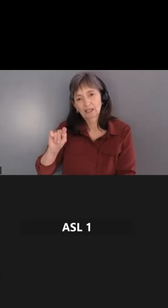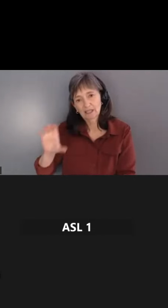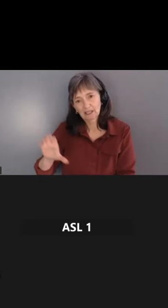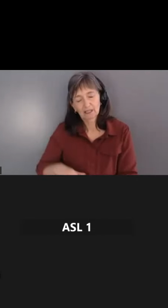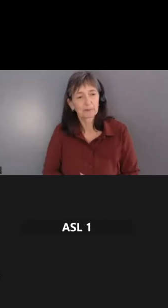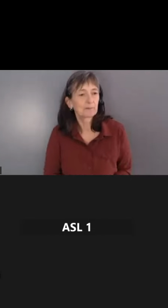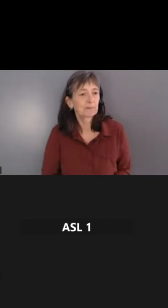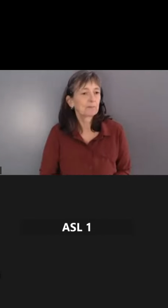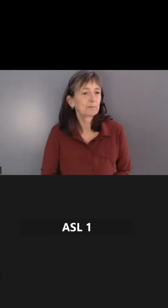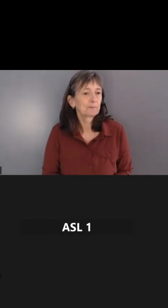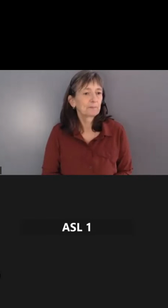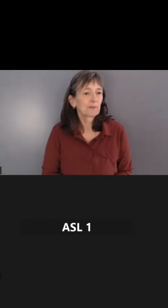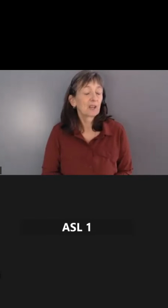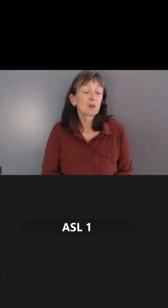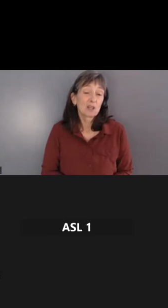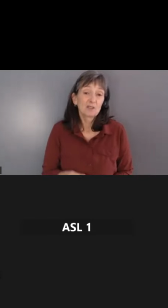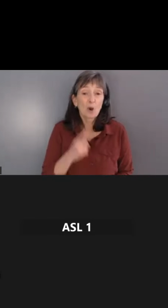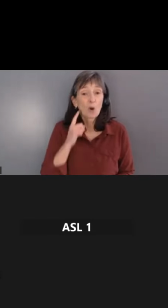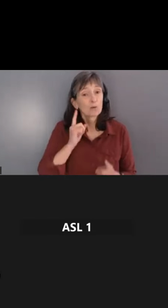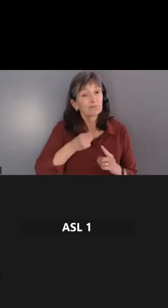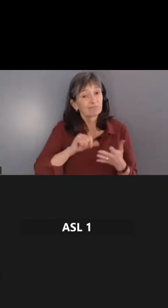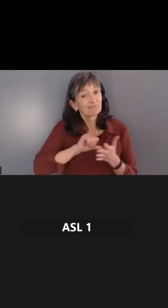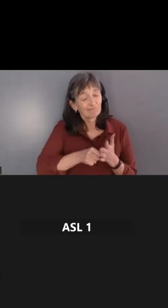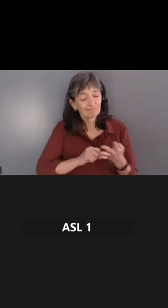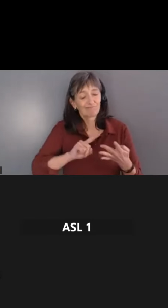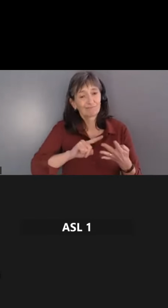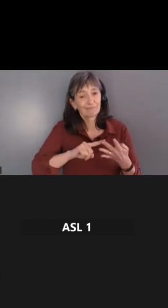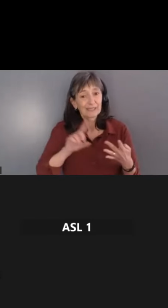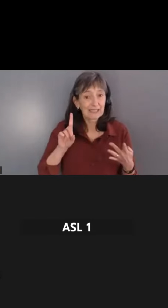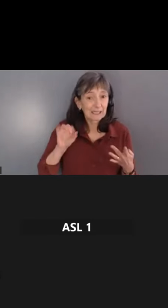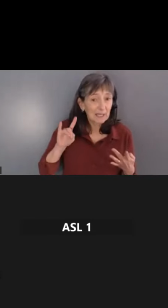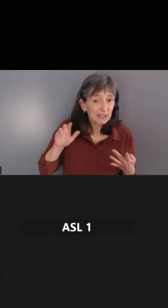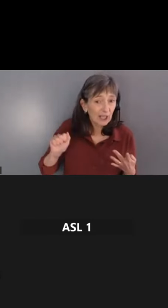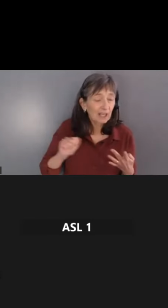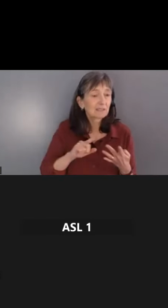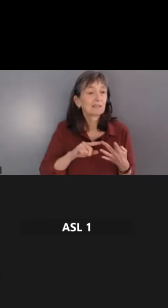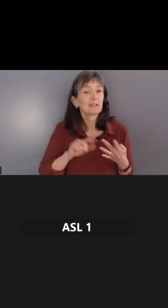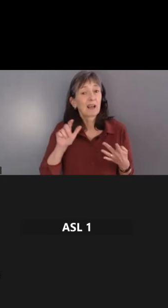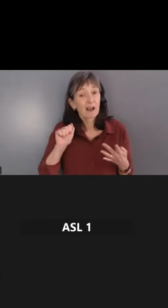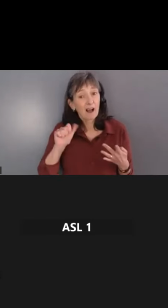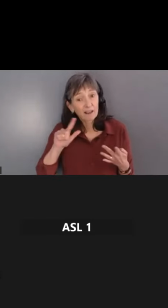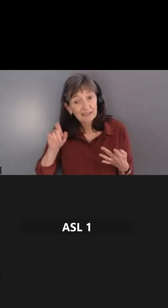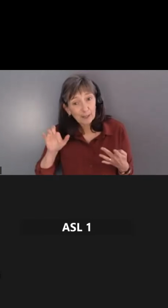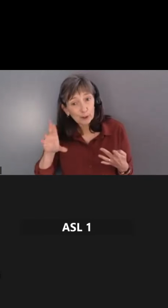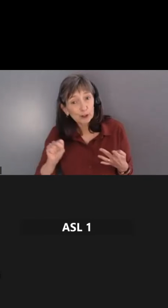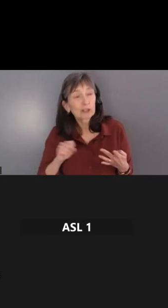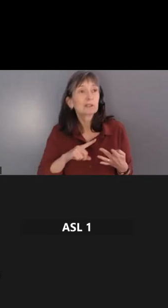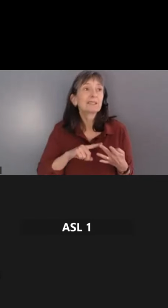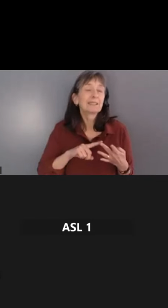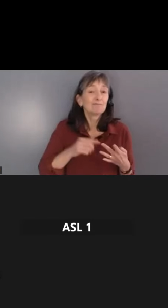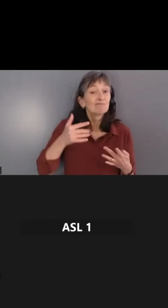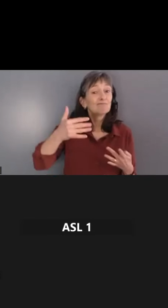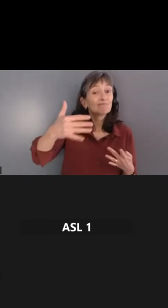enter long-term care homes, and both the current burden of dementia and the projected increase in the number of older Canadians that will be living with dementia